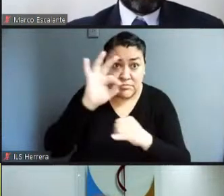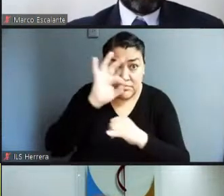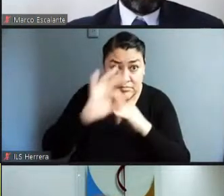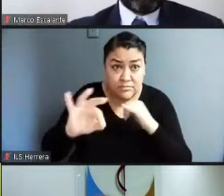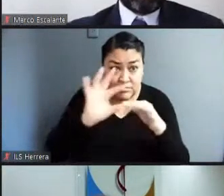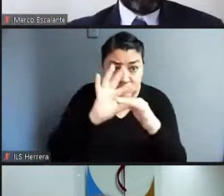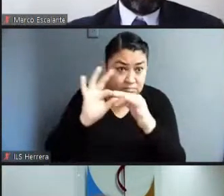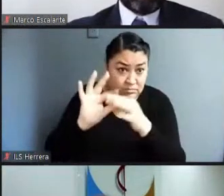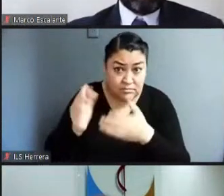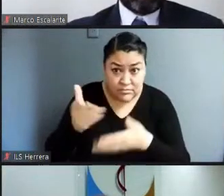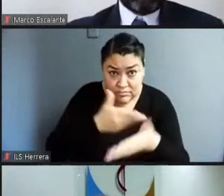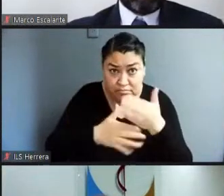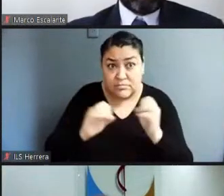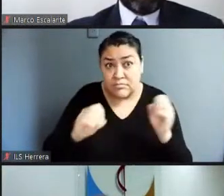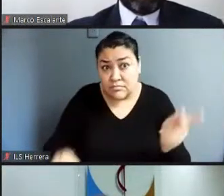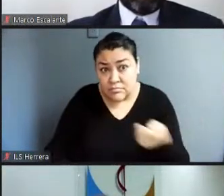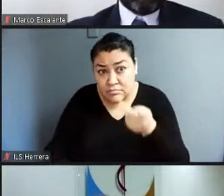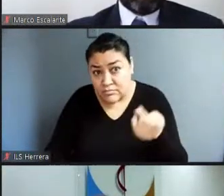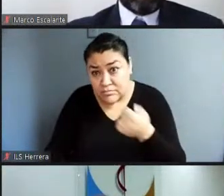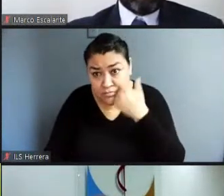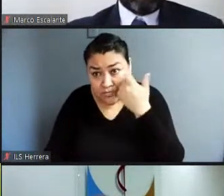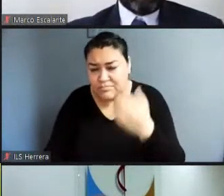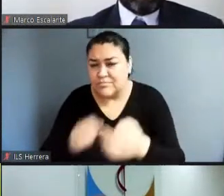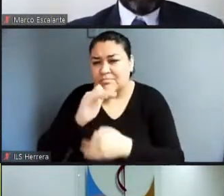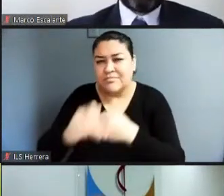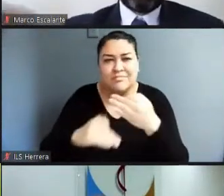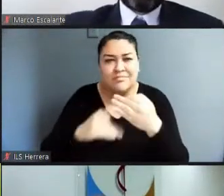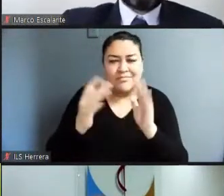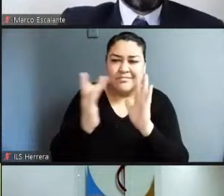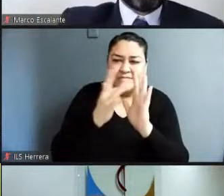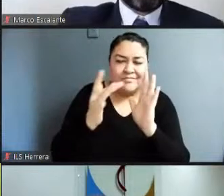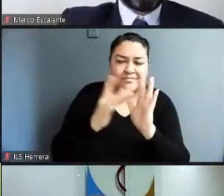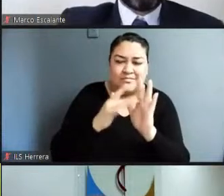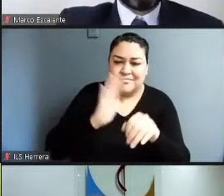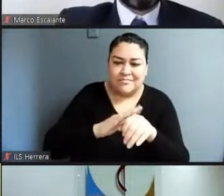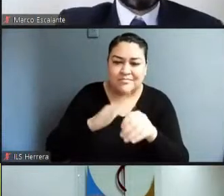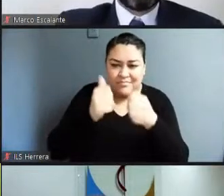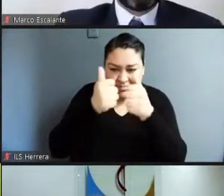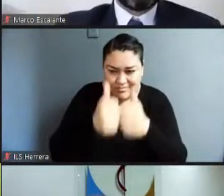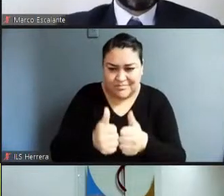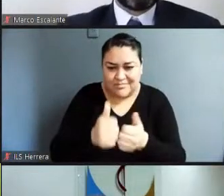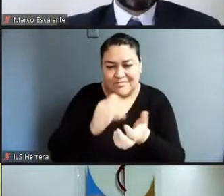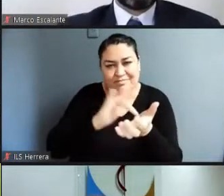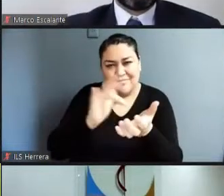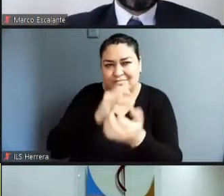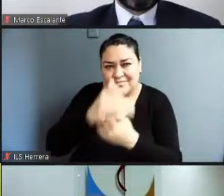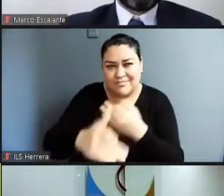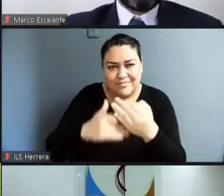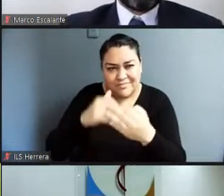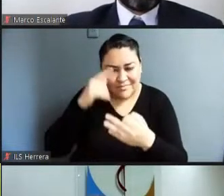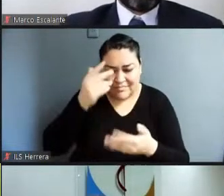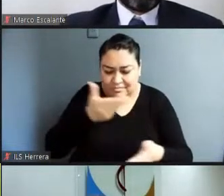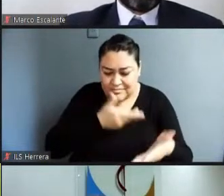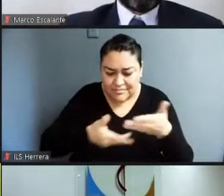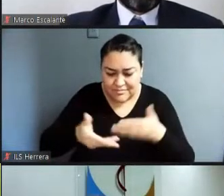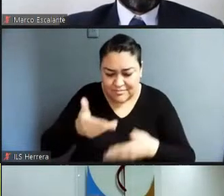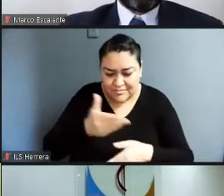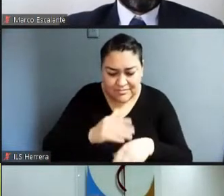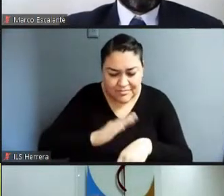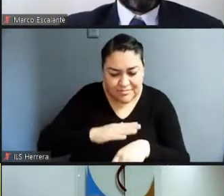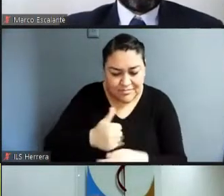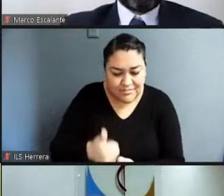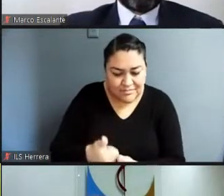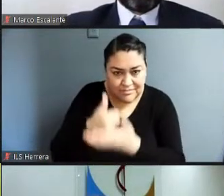speakers who would like to take the floor so that they can react, ask questions. thanks to all those who are staying